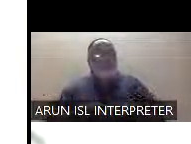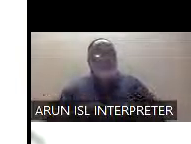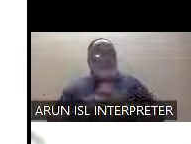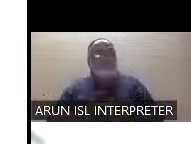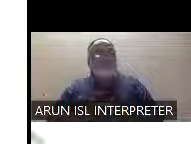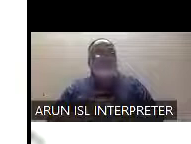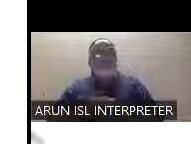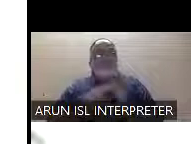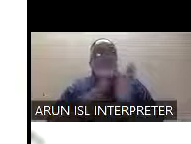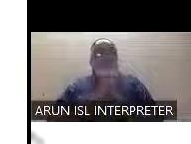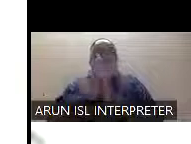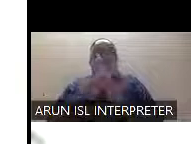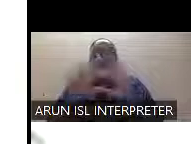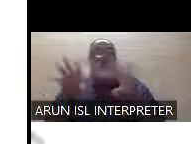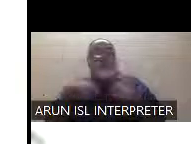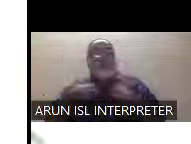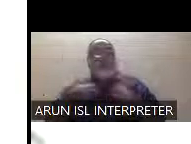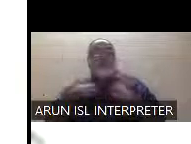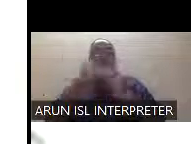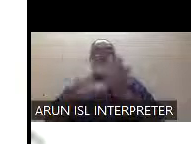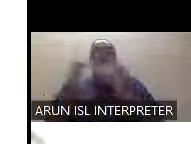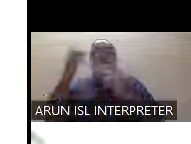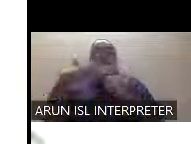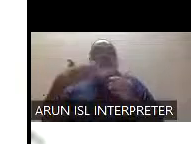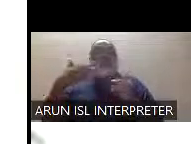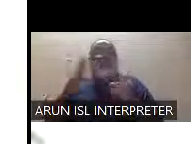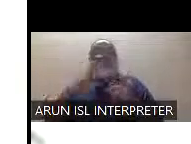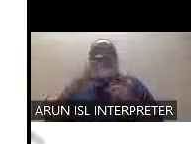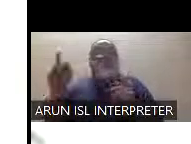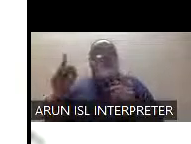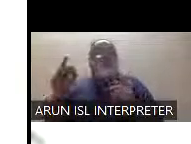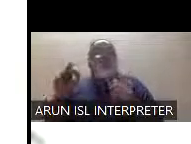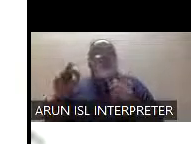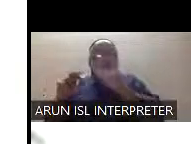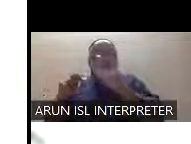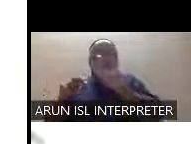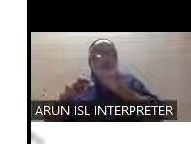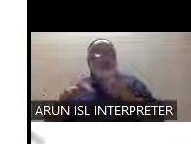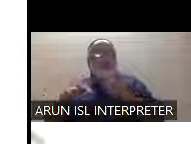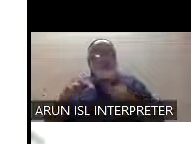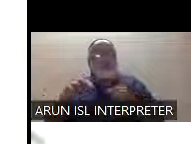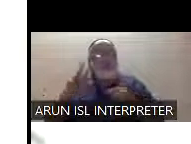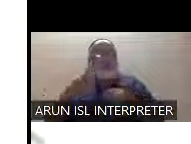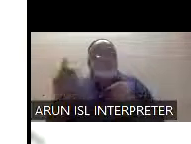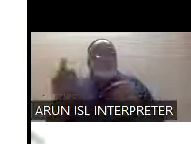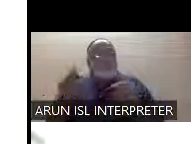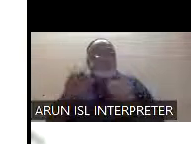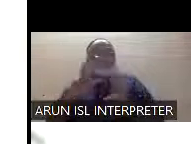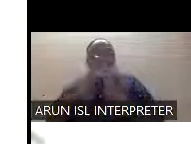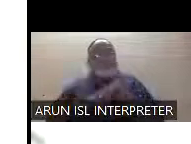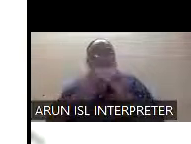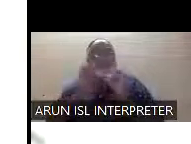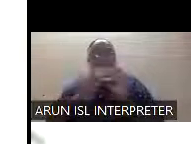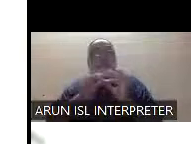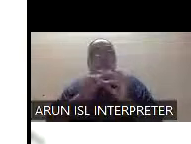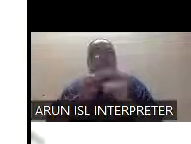not been met. It also has saying that at least 200 sign language interpreters will be trained and developed over a period